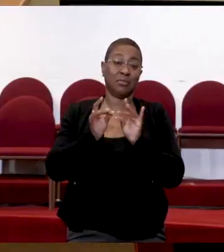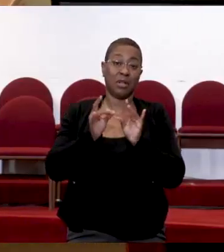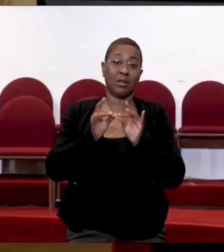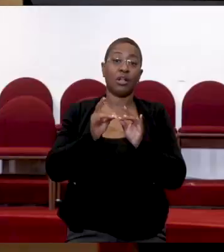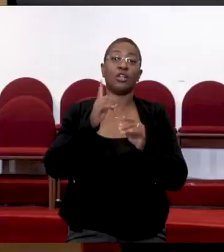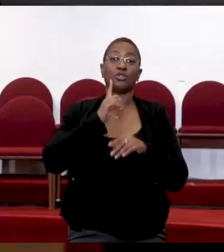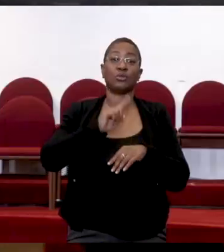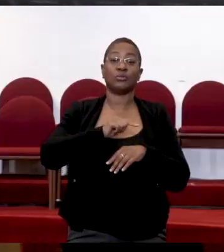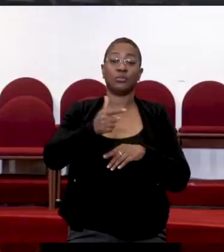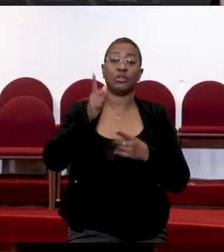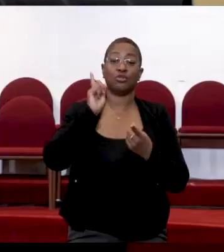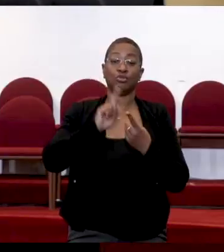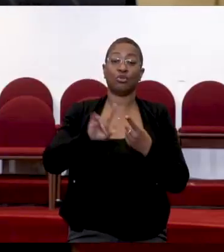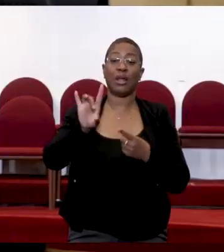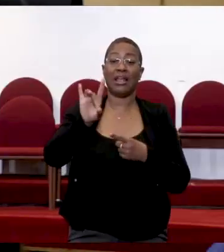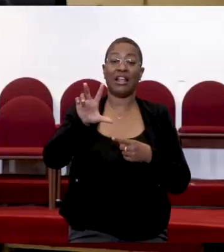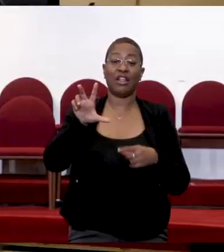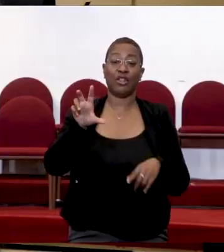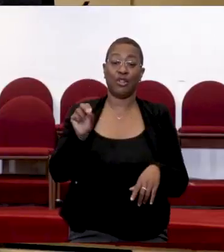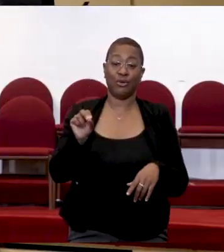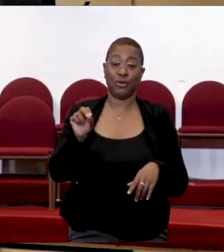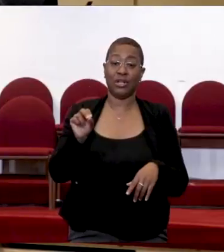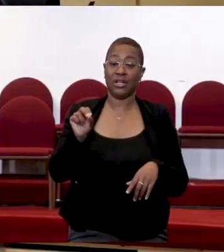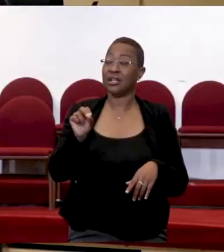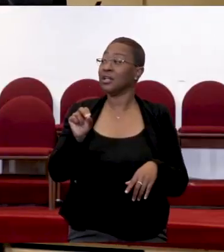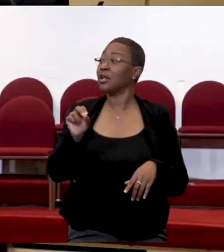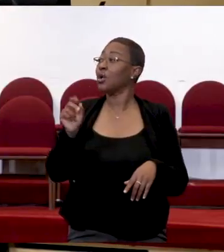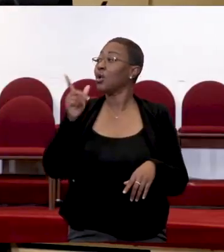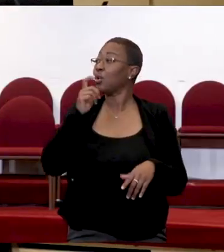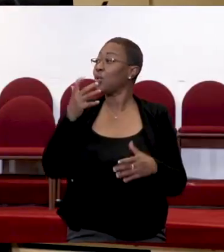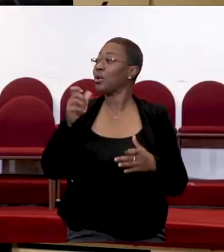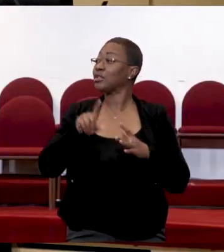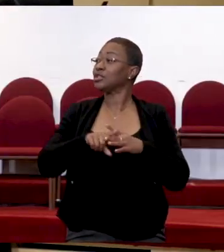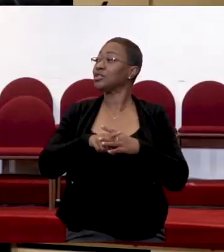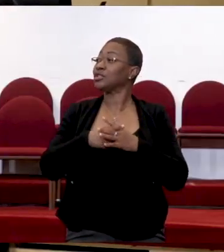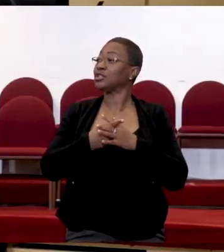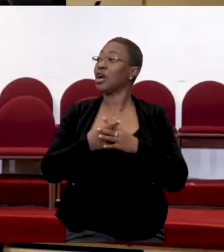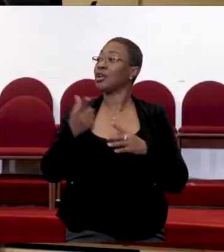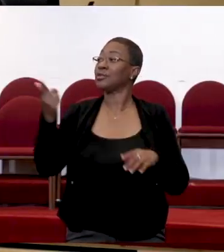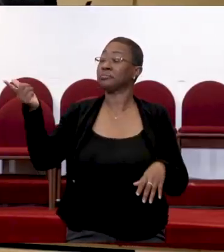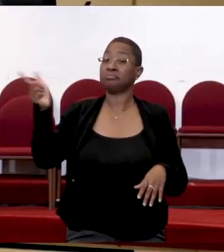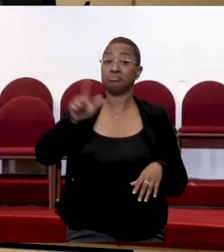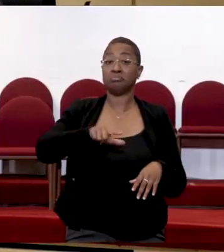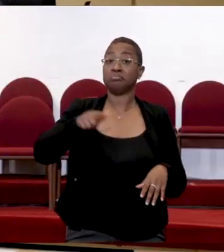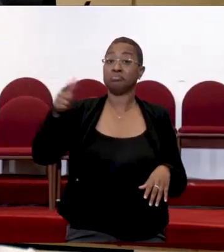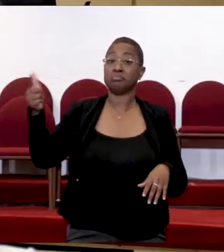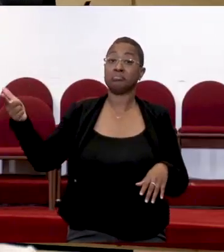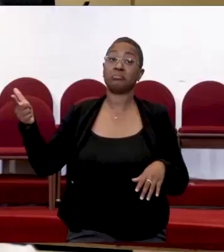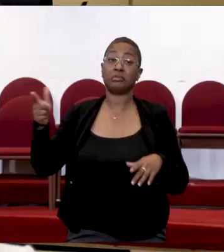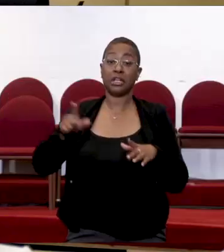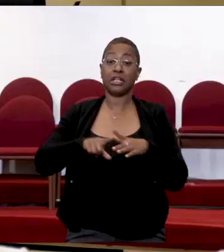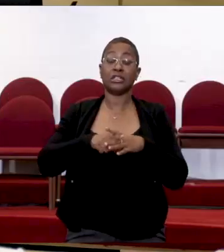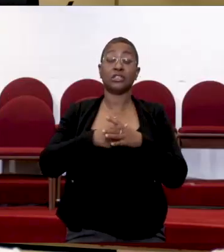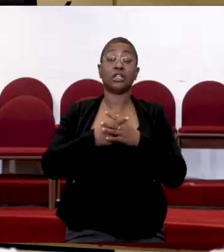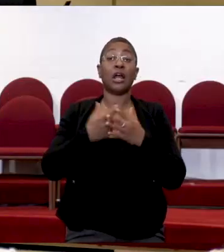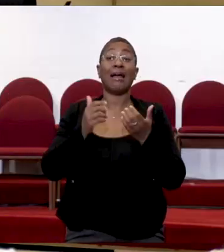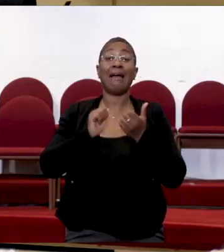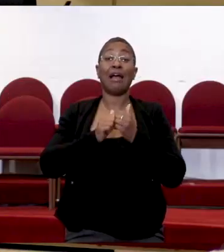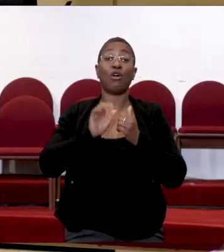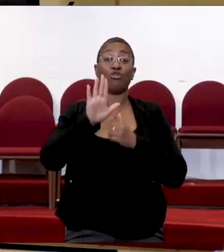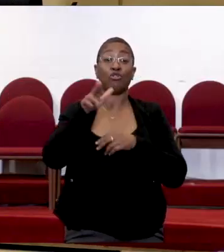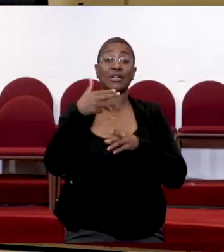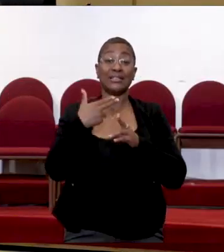until 8:30. So whoever would like to start on either side where the microphones are, start by telling me your name and